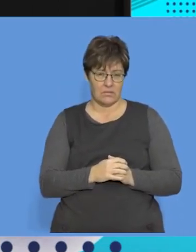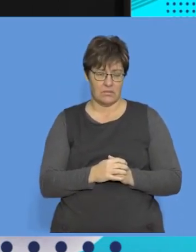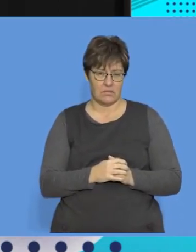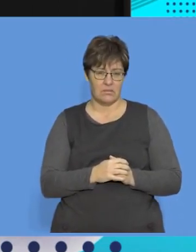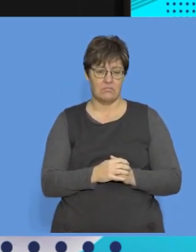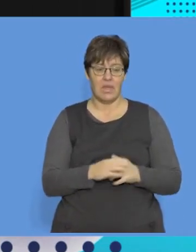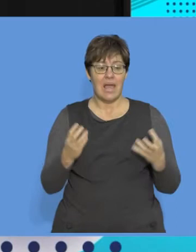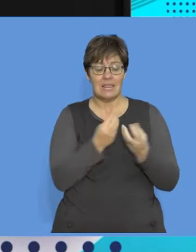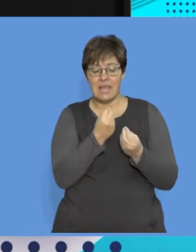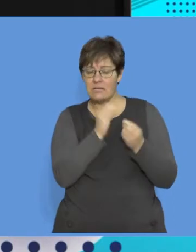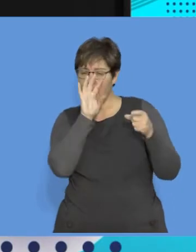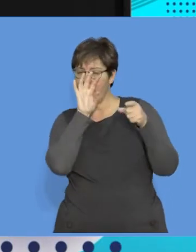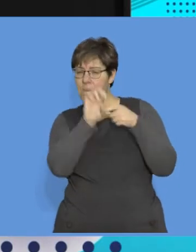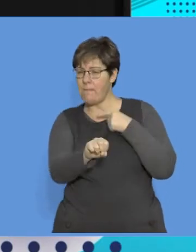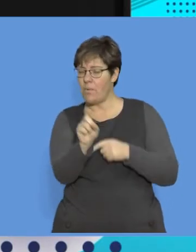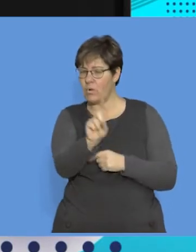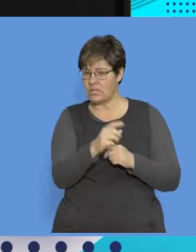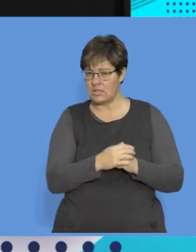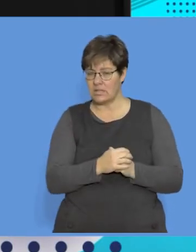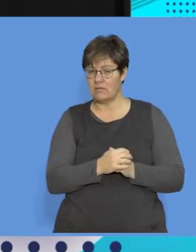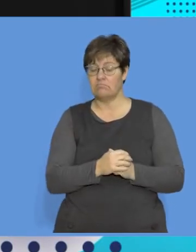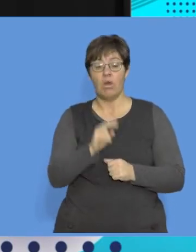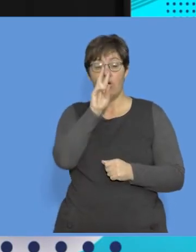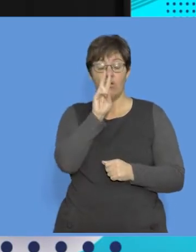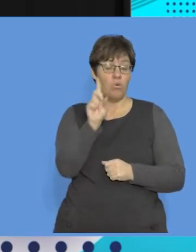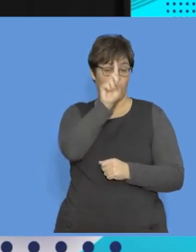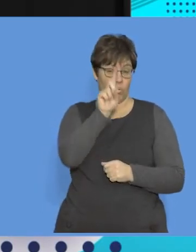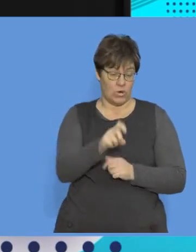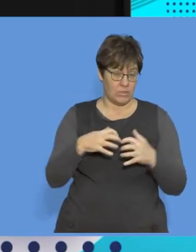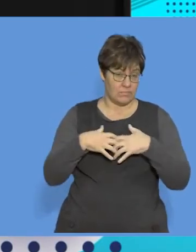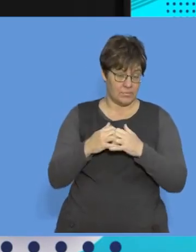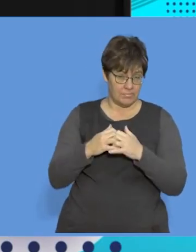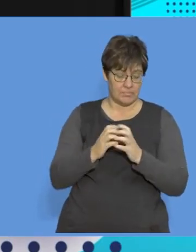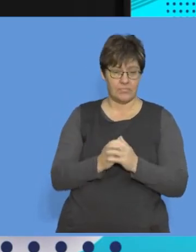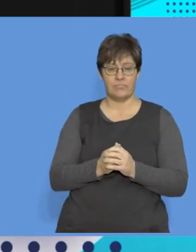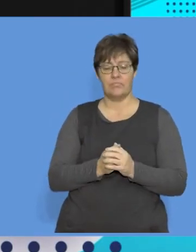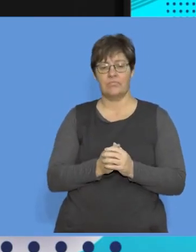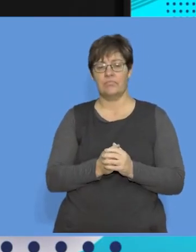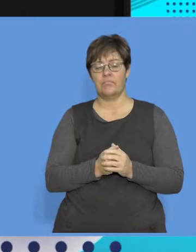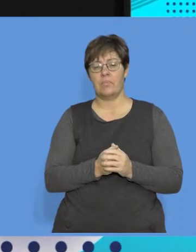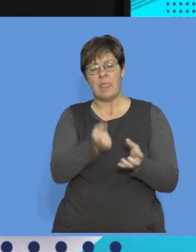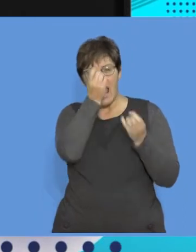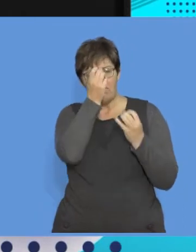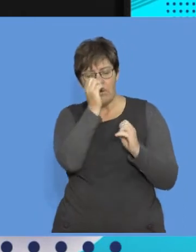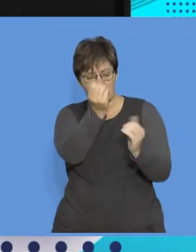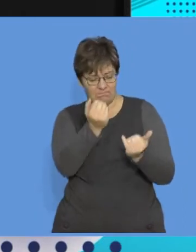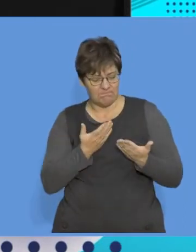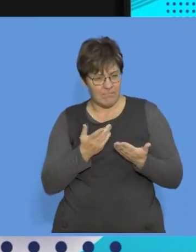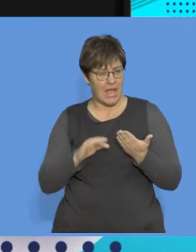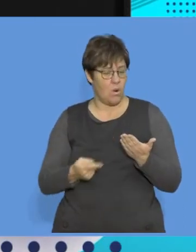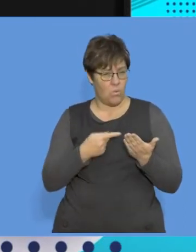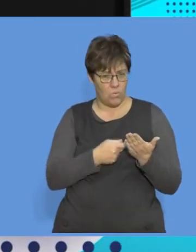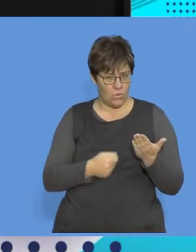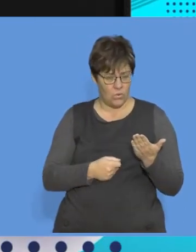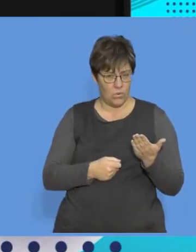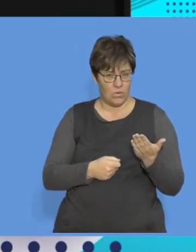I've also discovered is that when you look at a question, the information given, instead of,